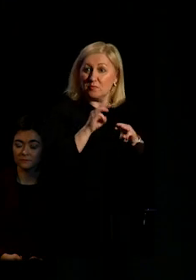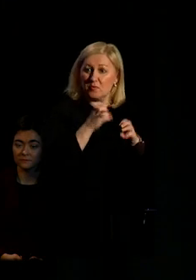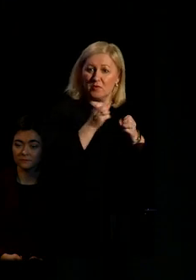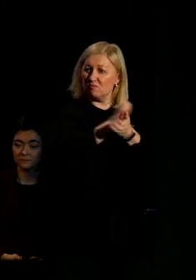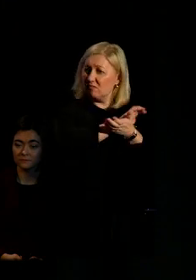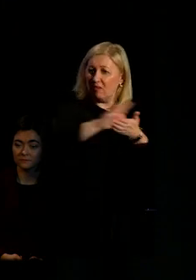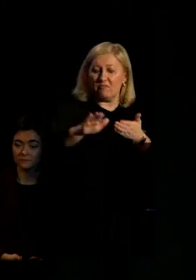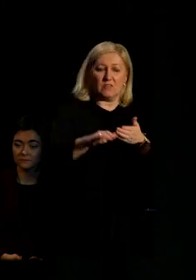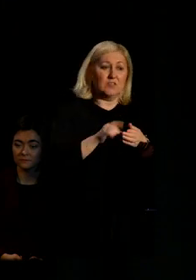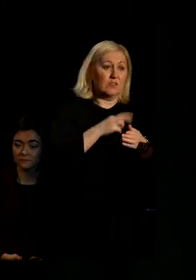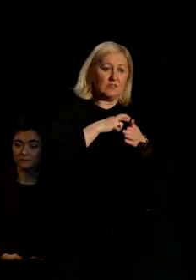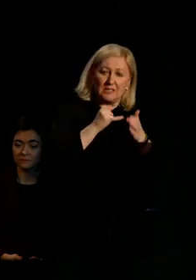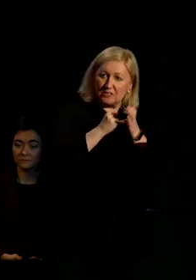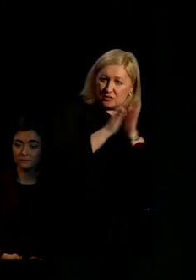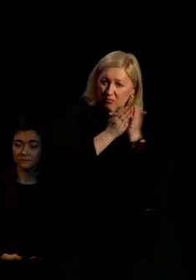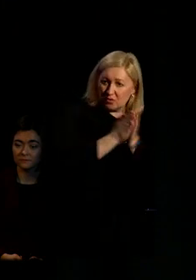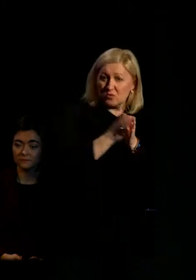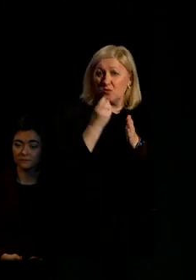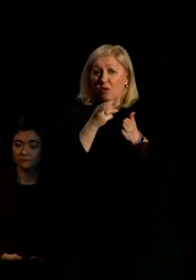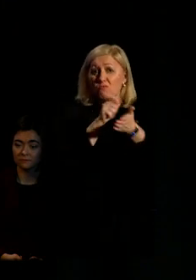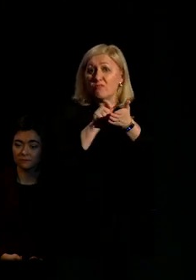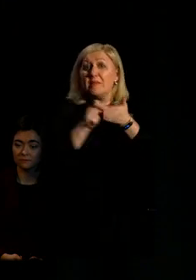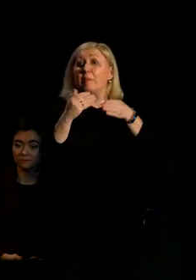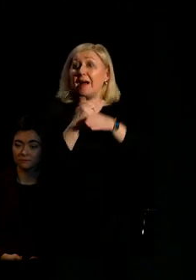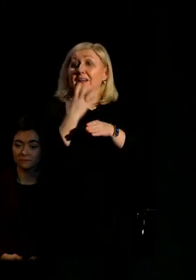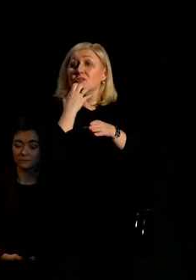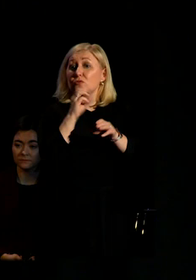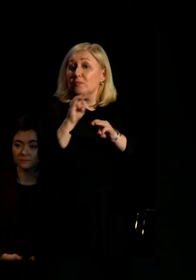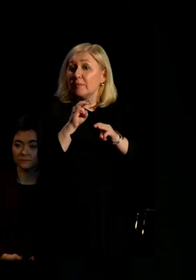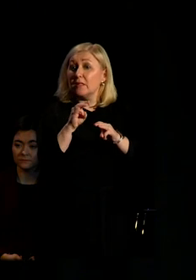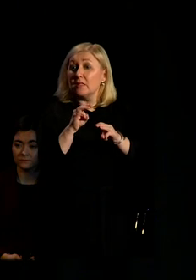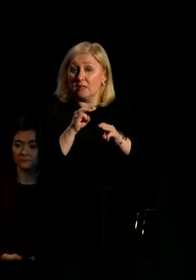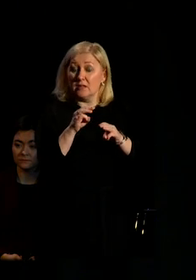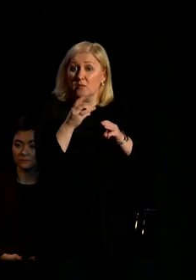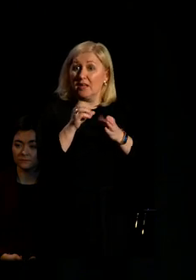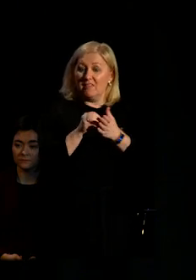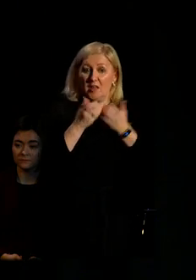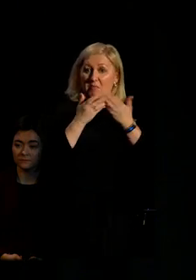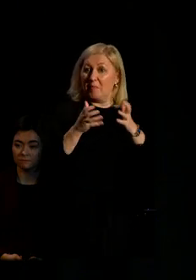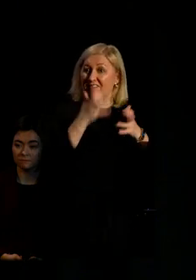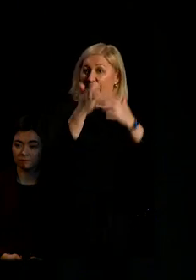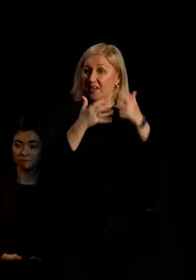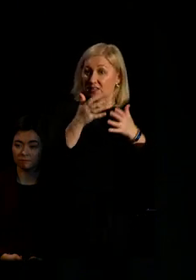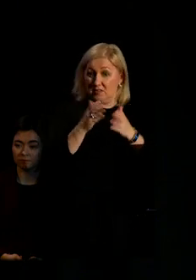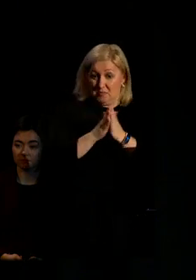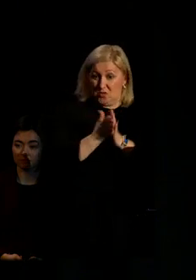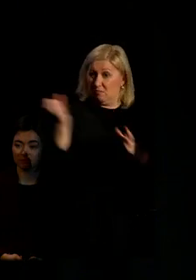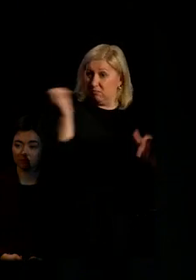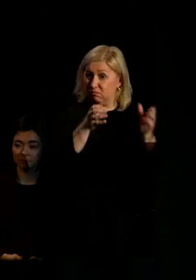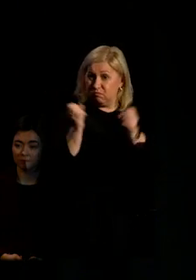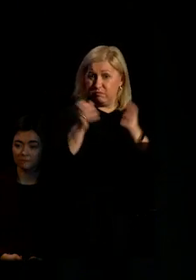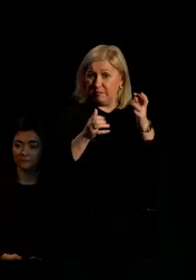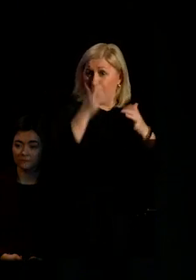religious books and books by Jewish authors were burned in public bonfires, along with other